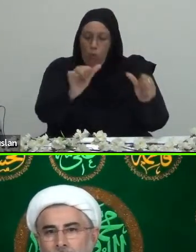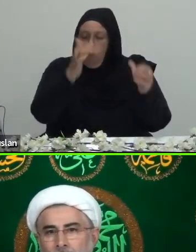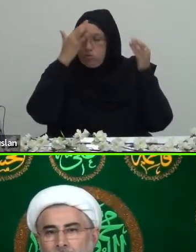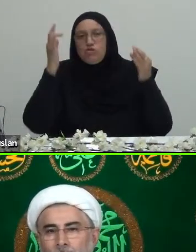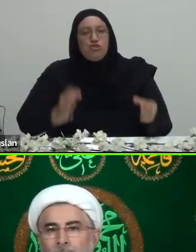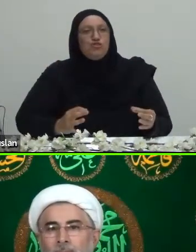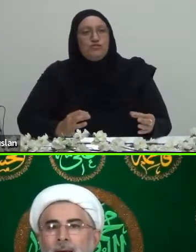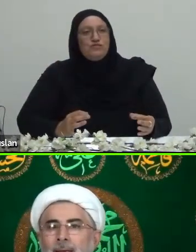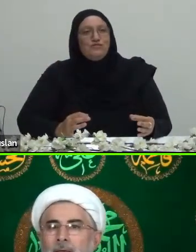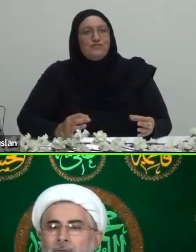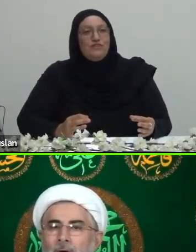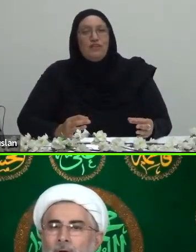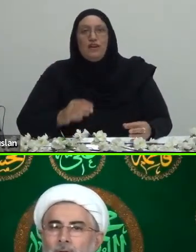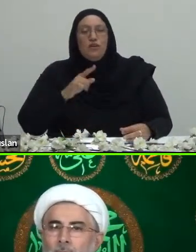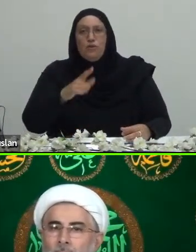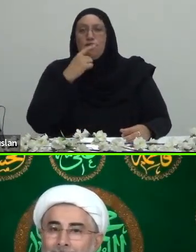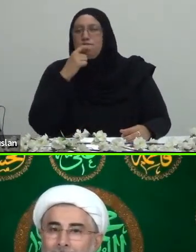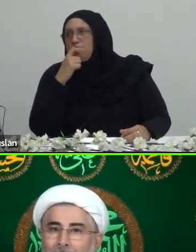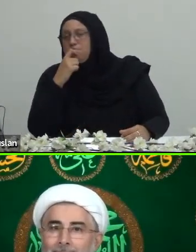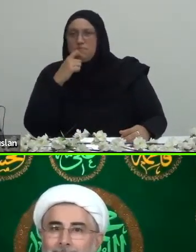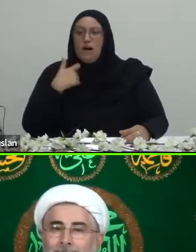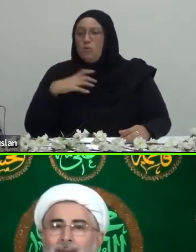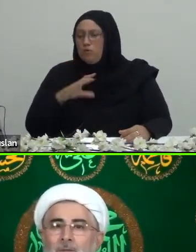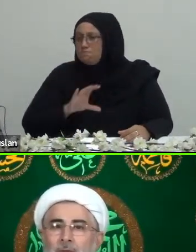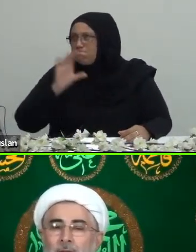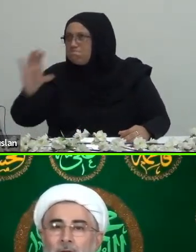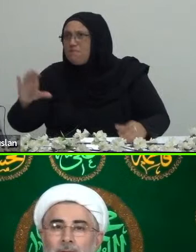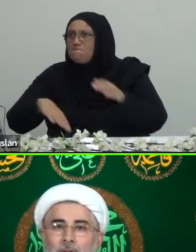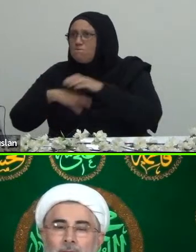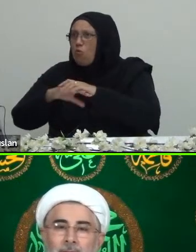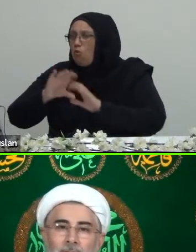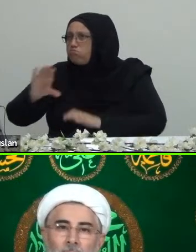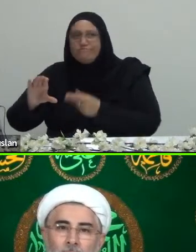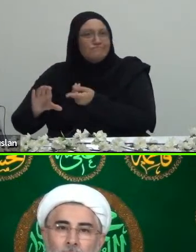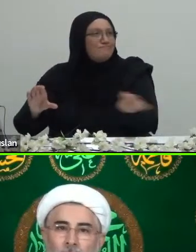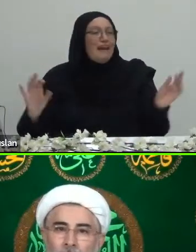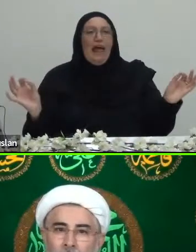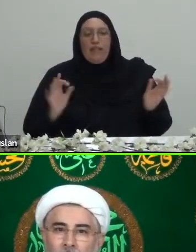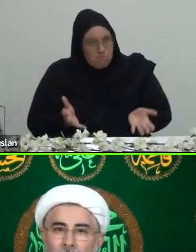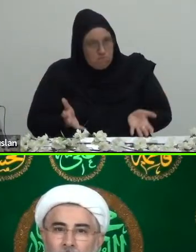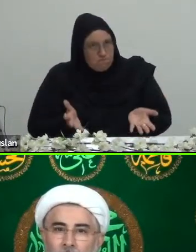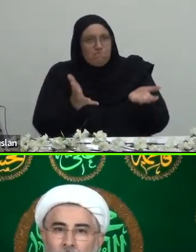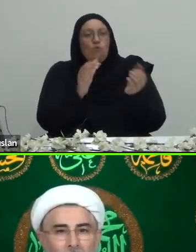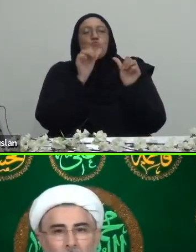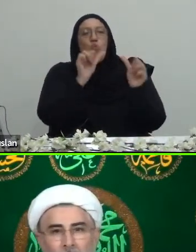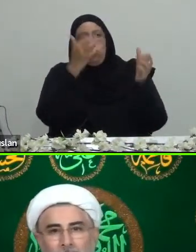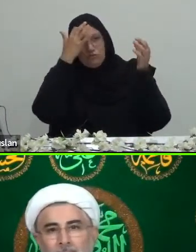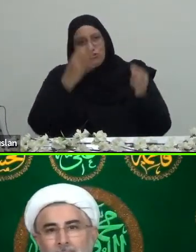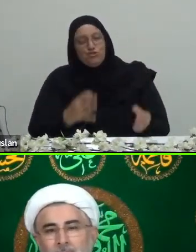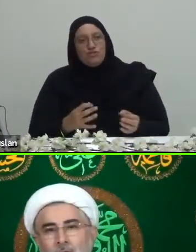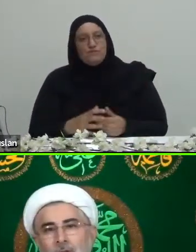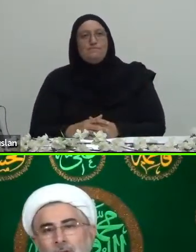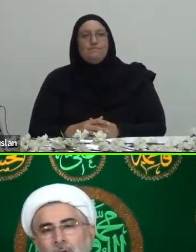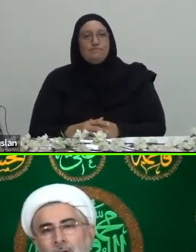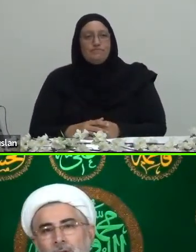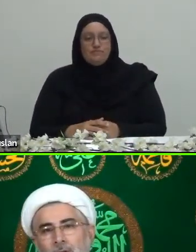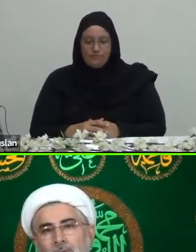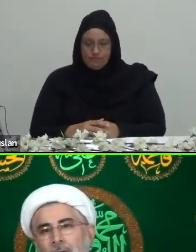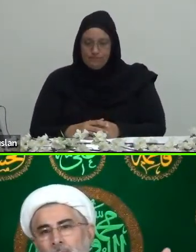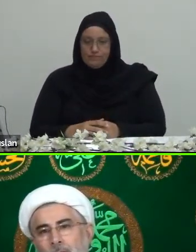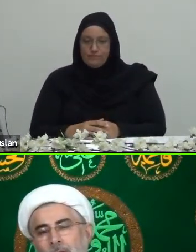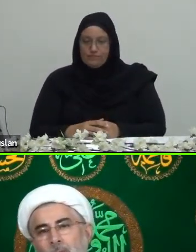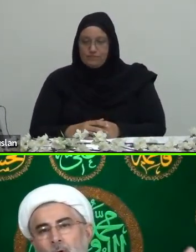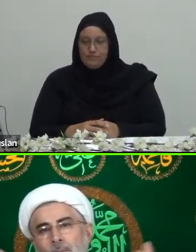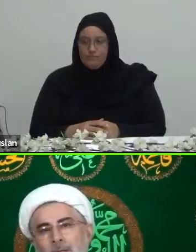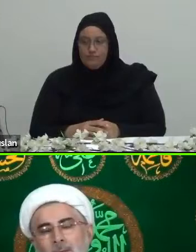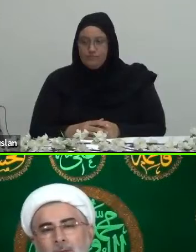your discretion. If I don't, and that is on the condition that I decide and I change the title of